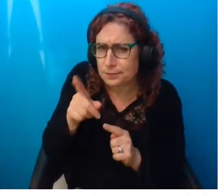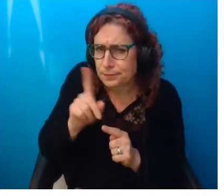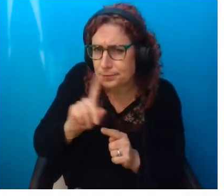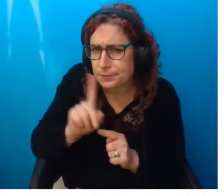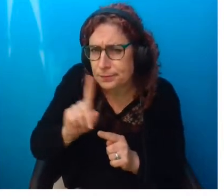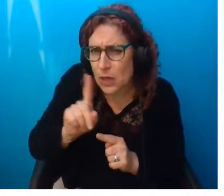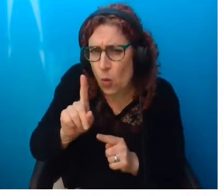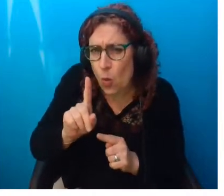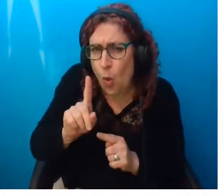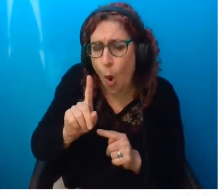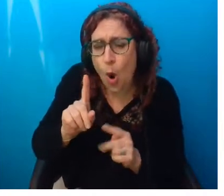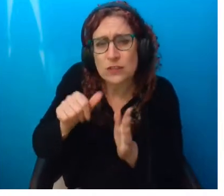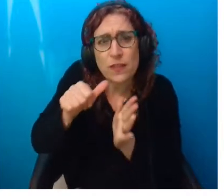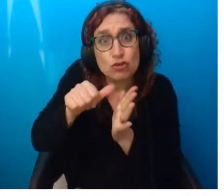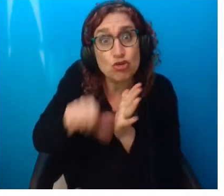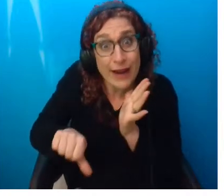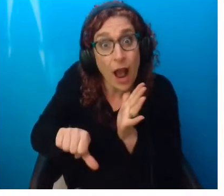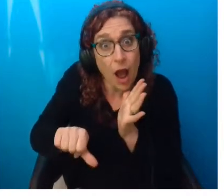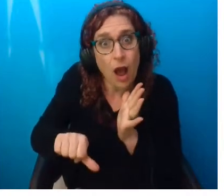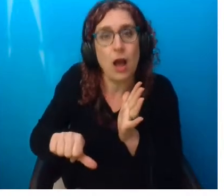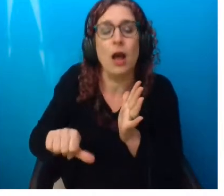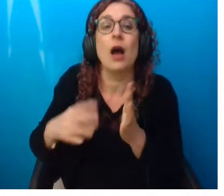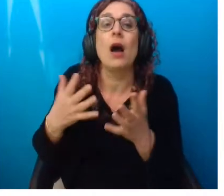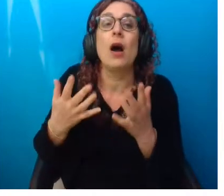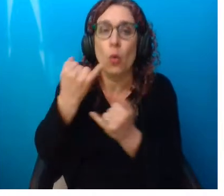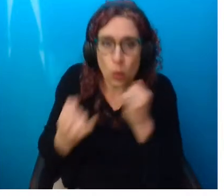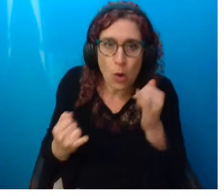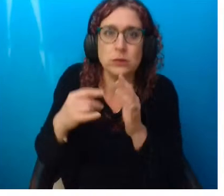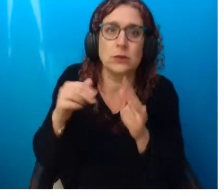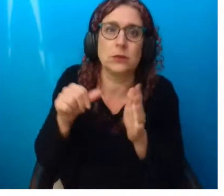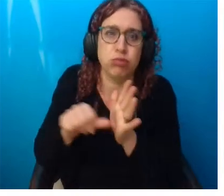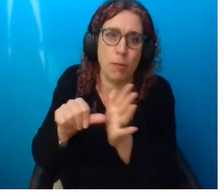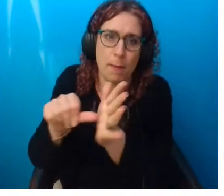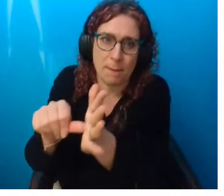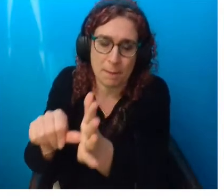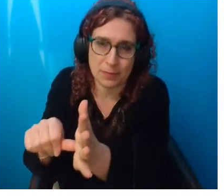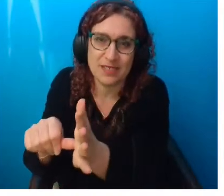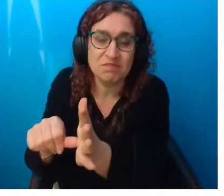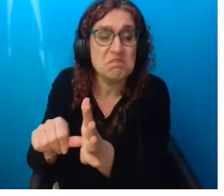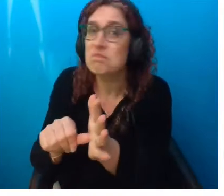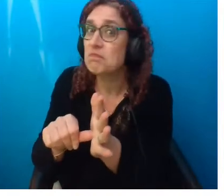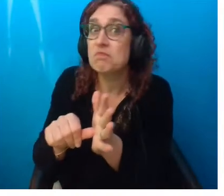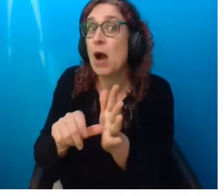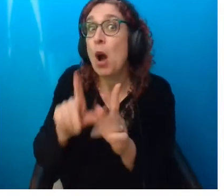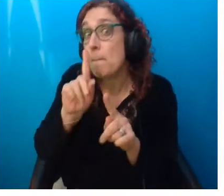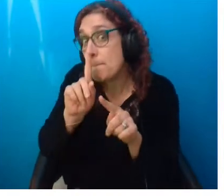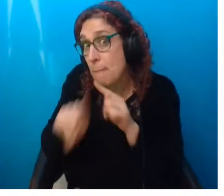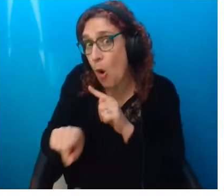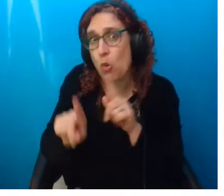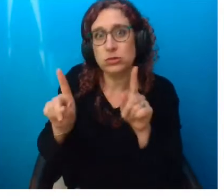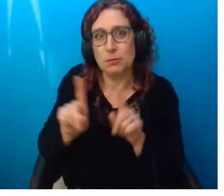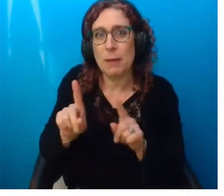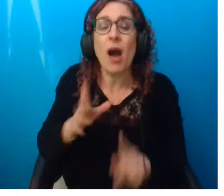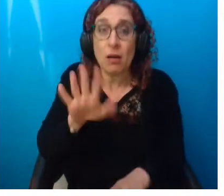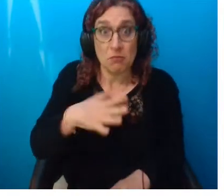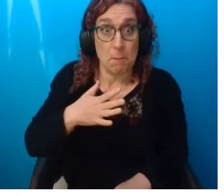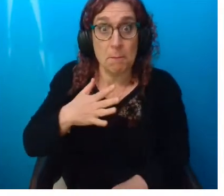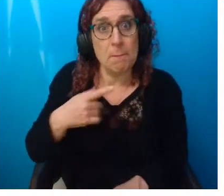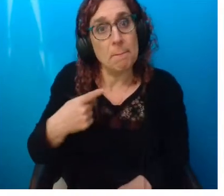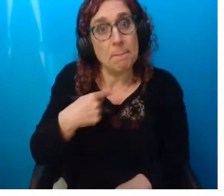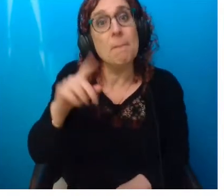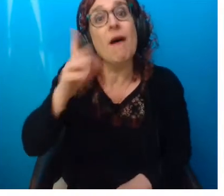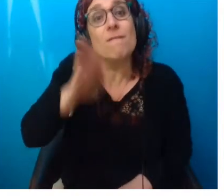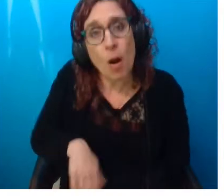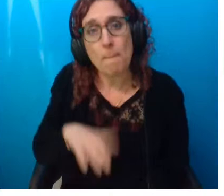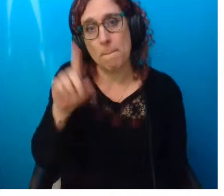the trigger that causes most problems. And it's very rare that people have, at least in kids, in my